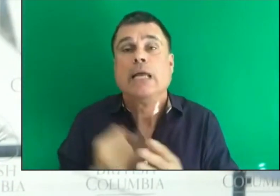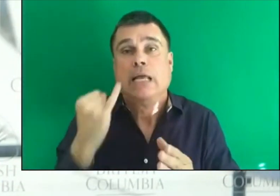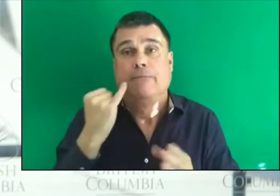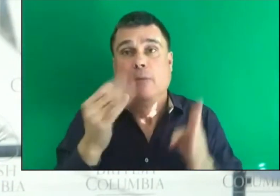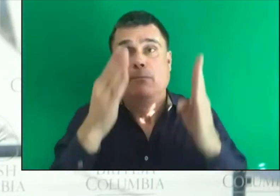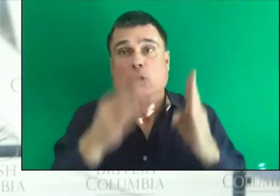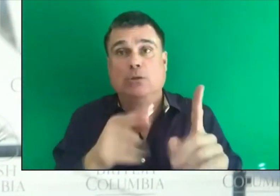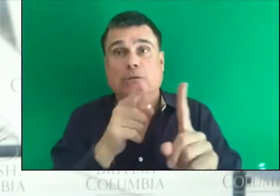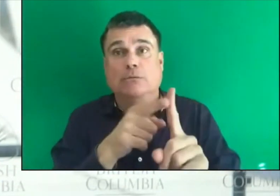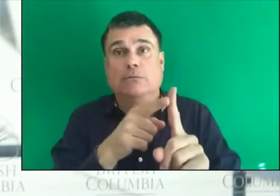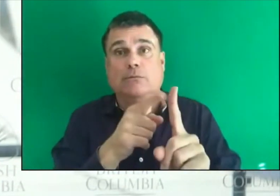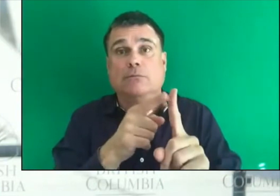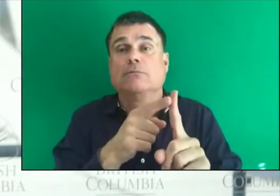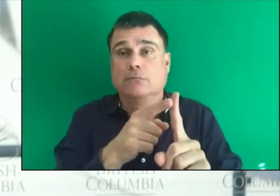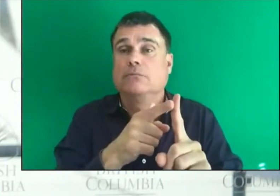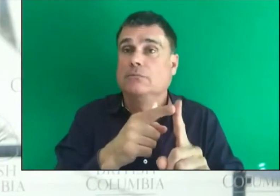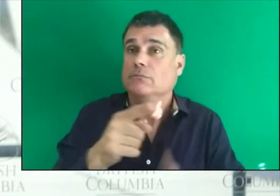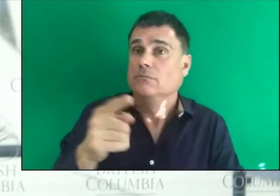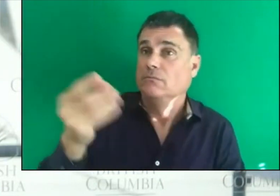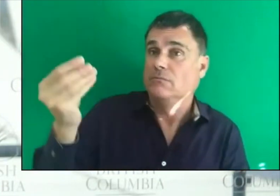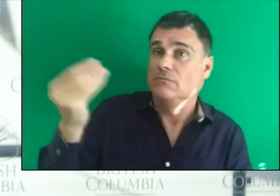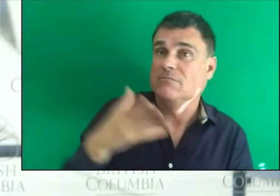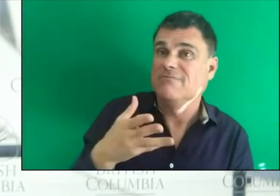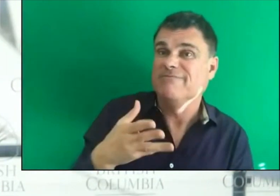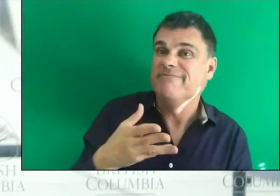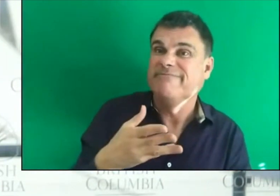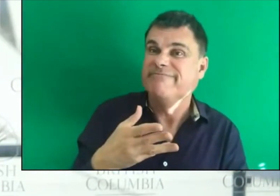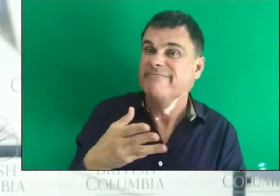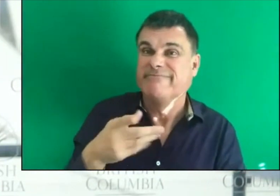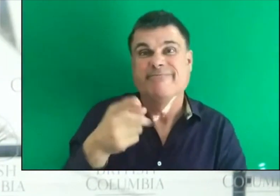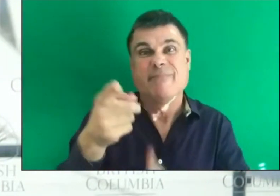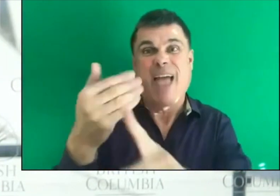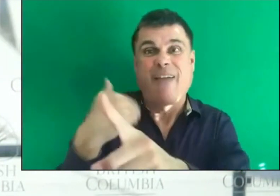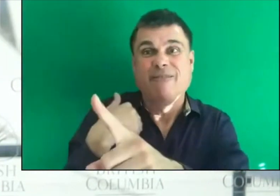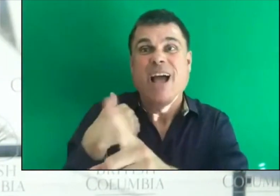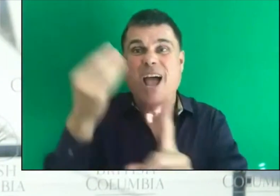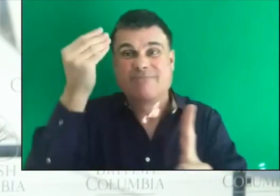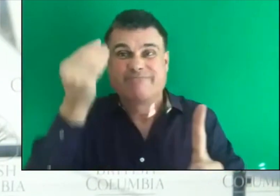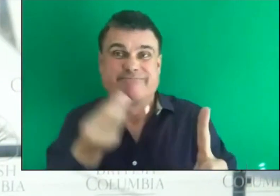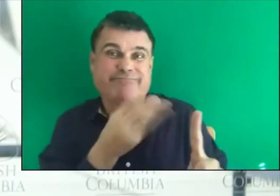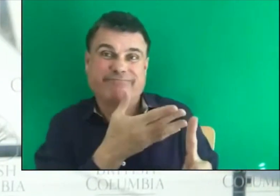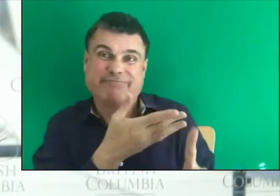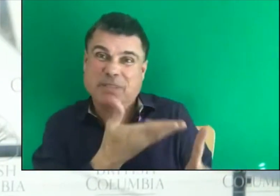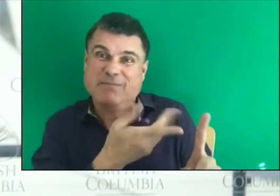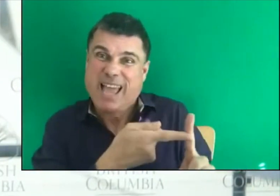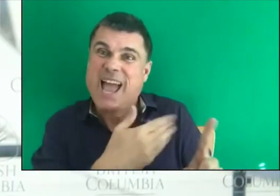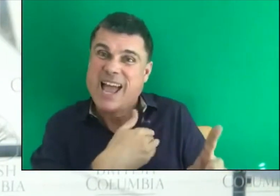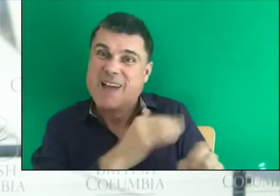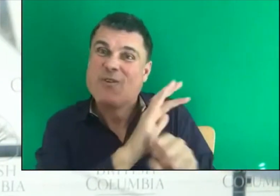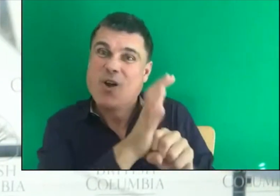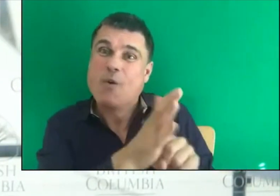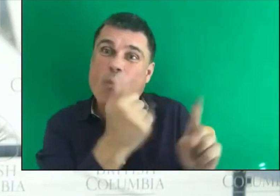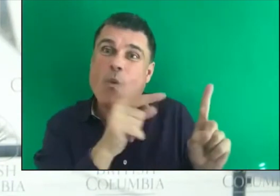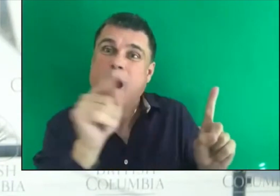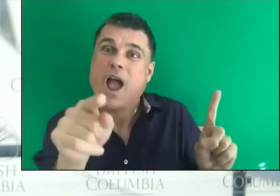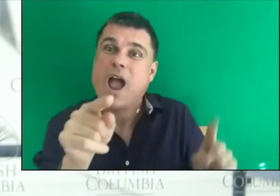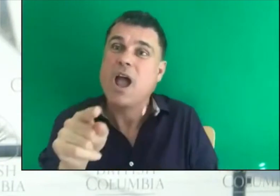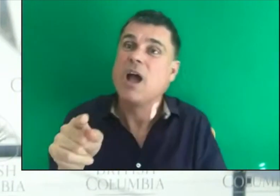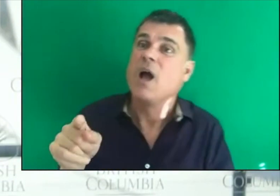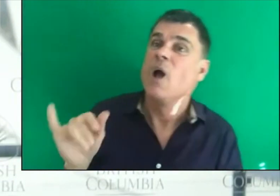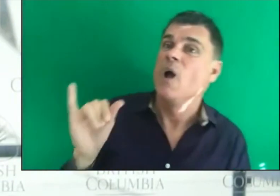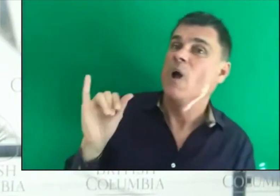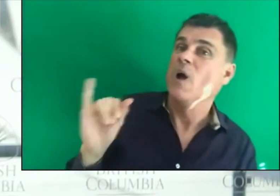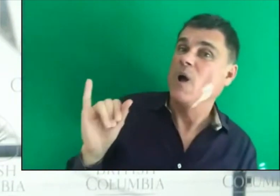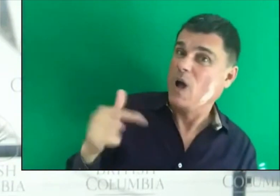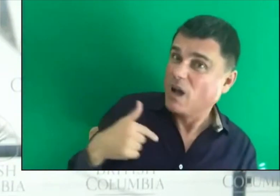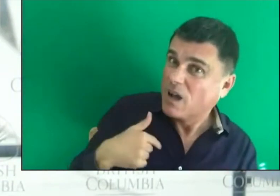still doing contact tracing and case management of every single case. And that is why we need to take these actions for the next